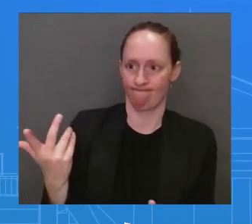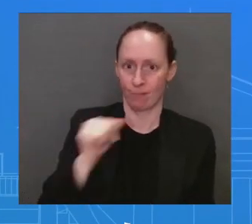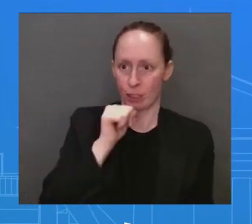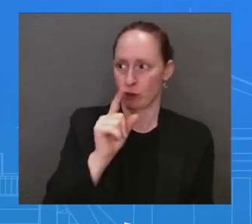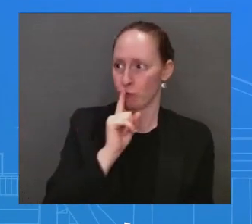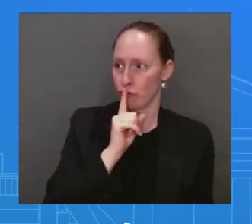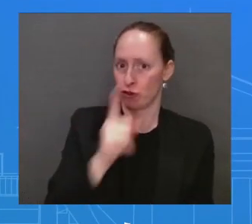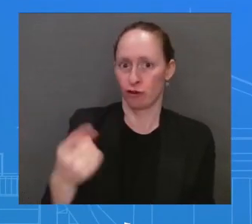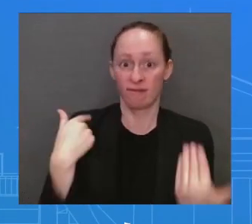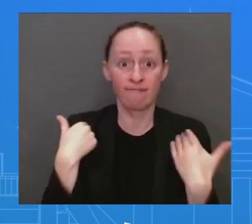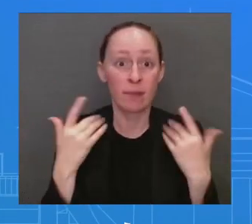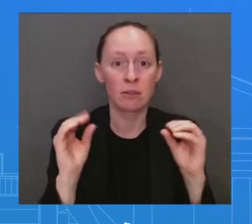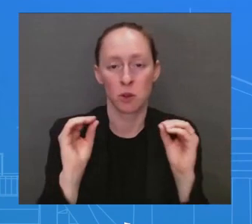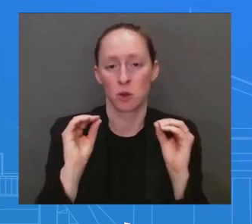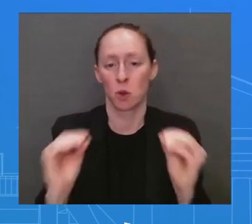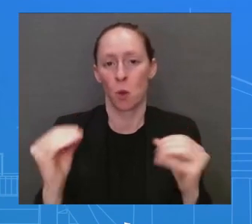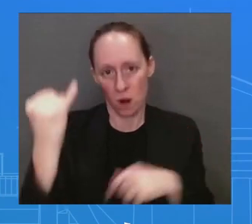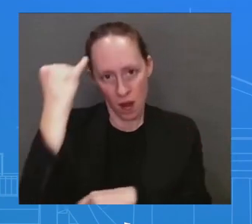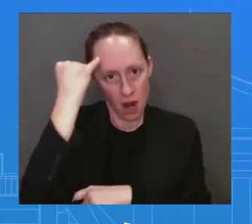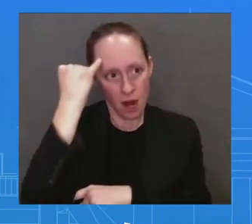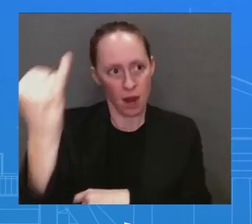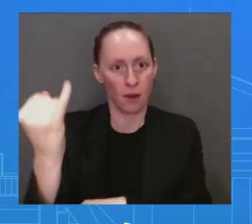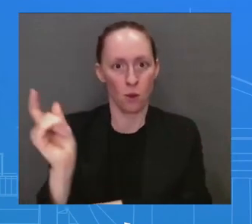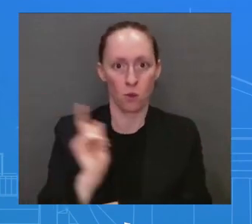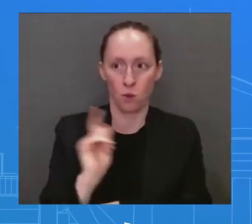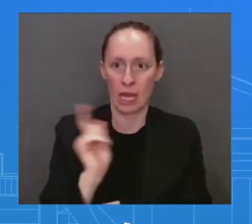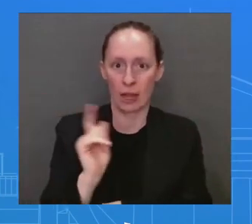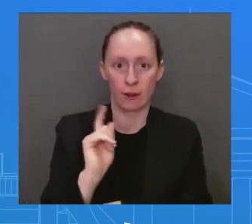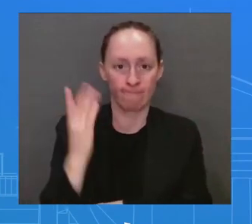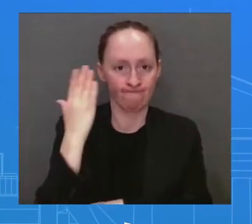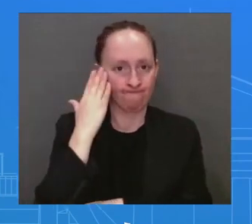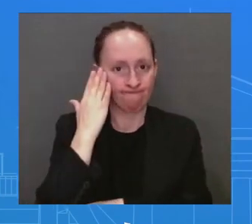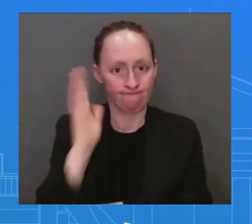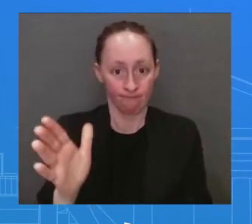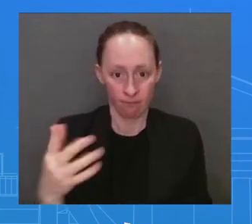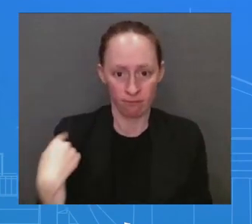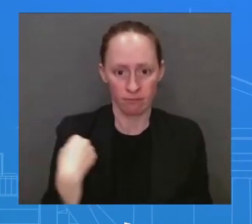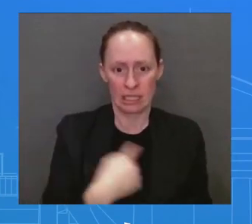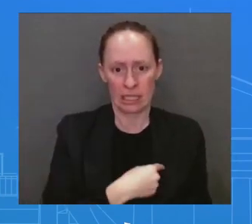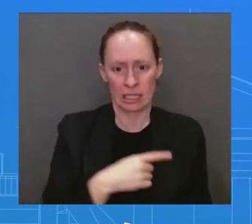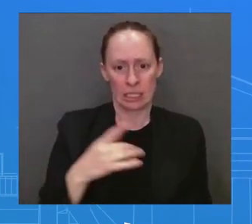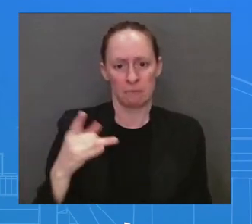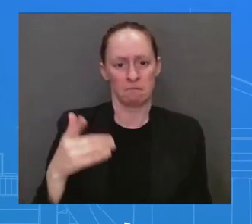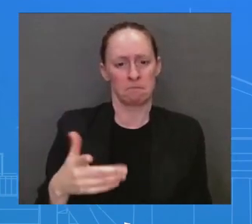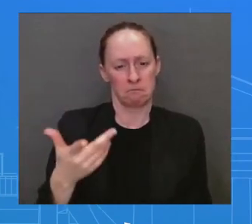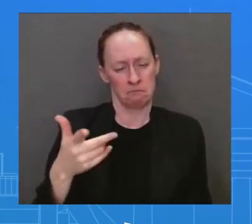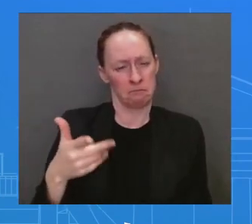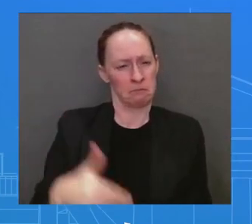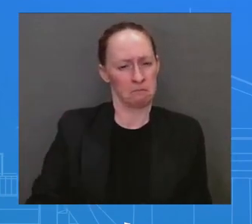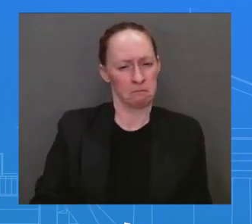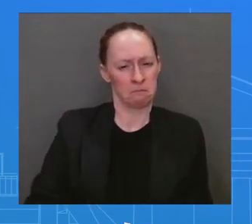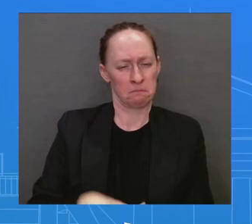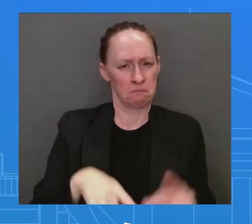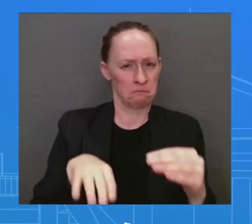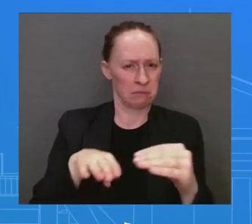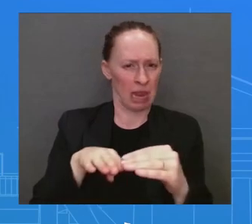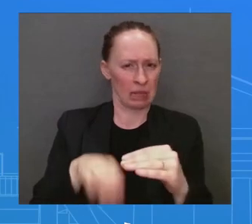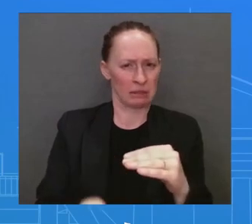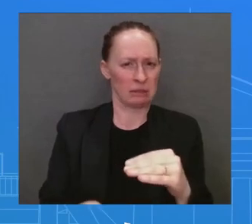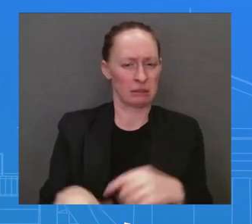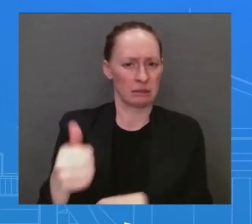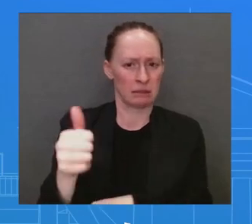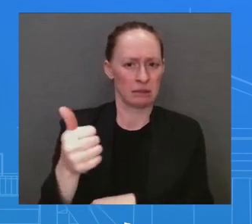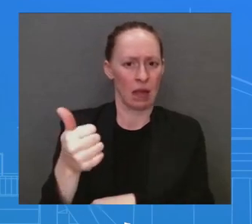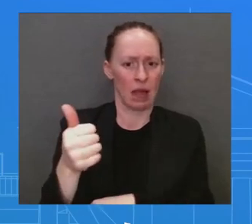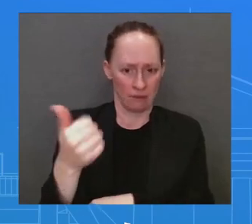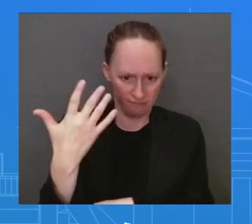We know, again, as I said, a handful, less than 10, are being held hostage. But when we